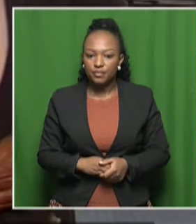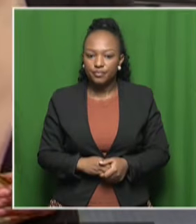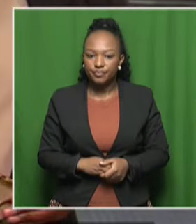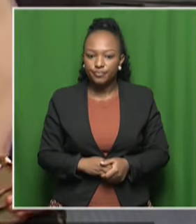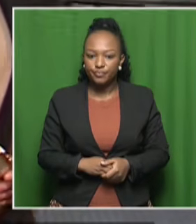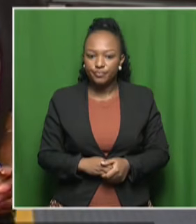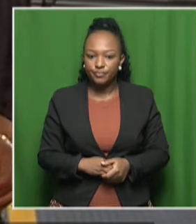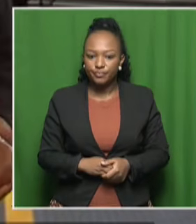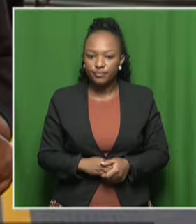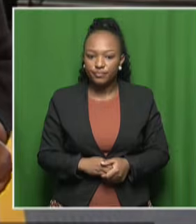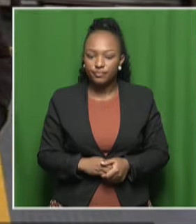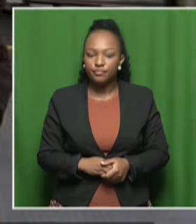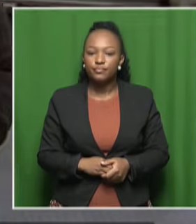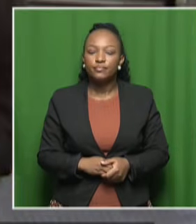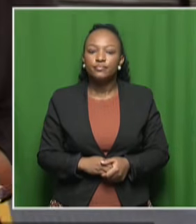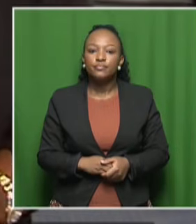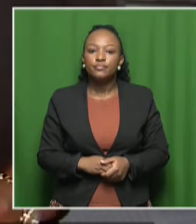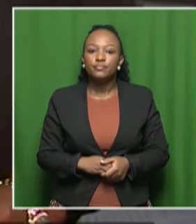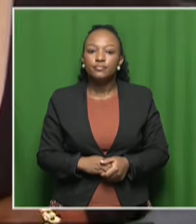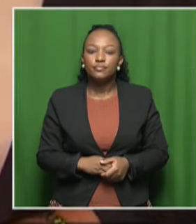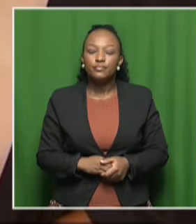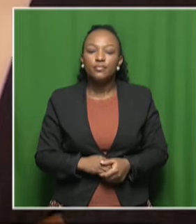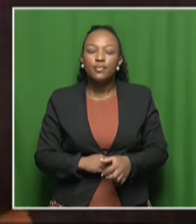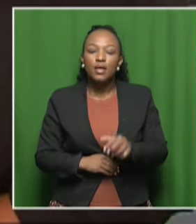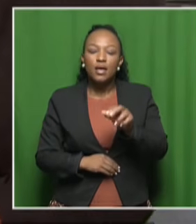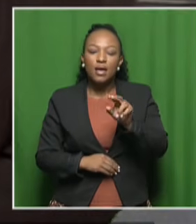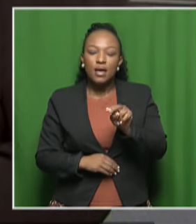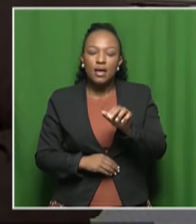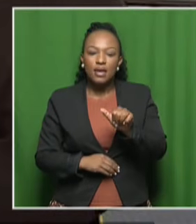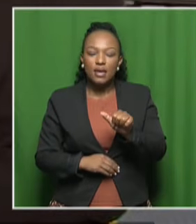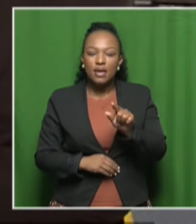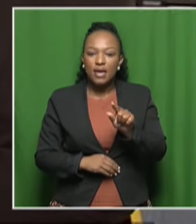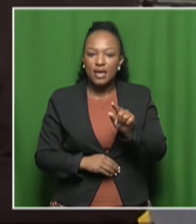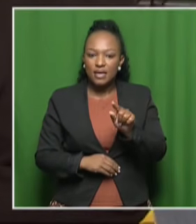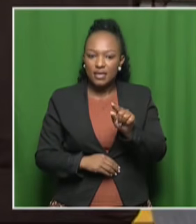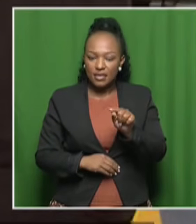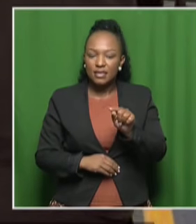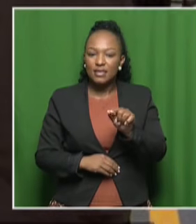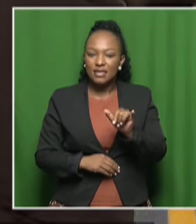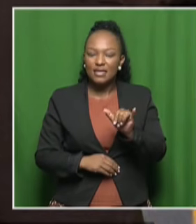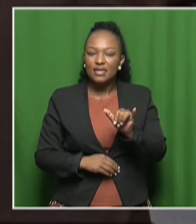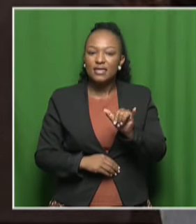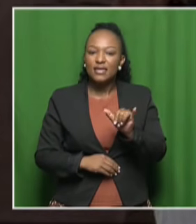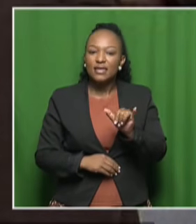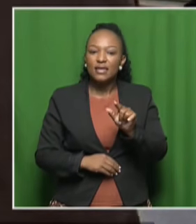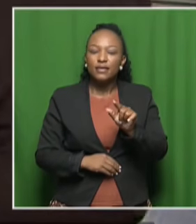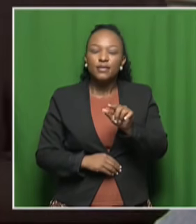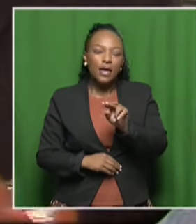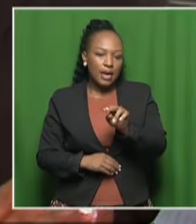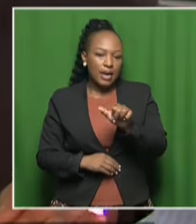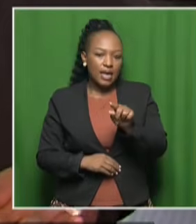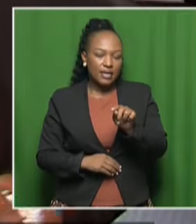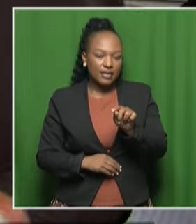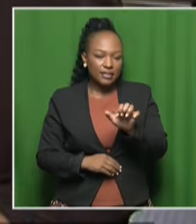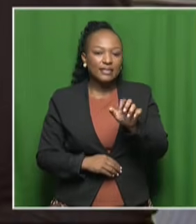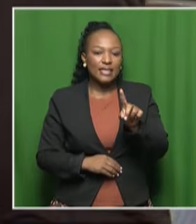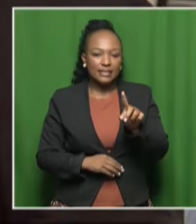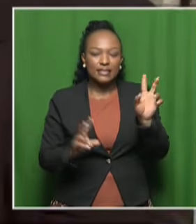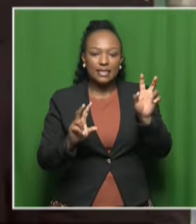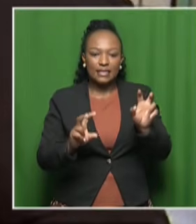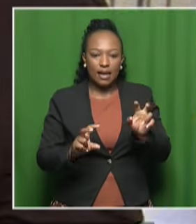the NATED and 2. Okay. Electrical. Also. So air conditioning and refrigeration is what we're focusing